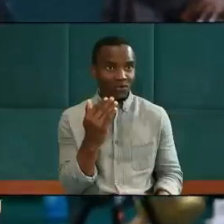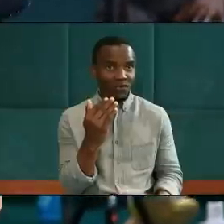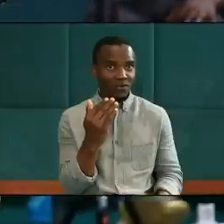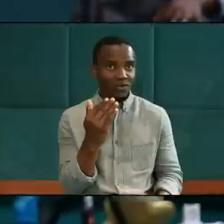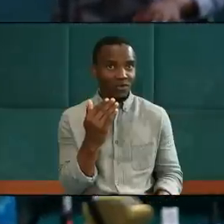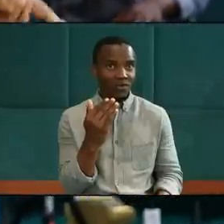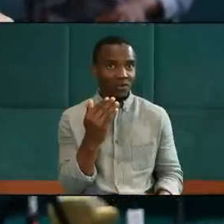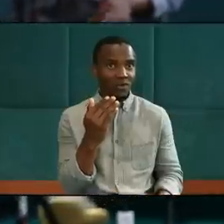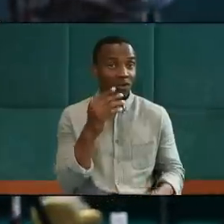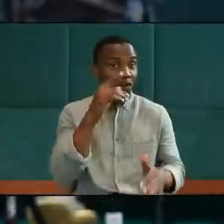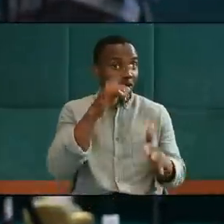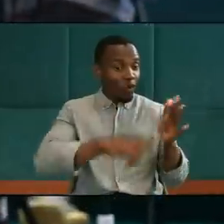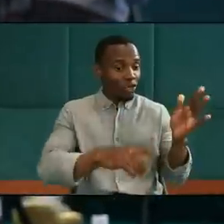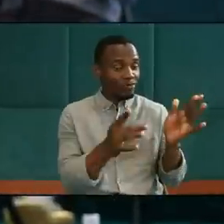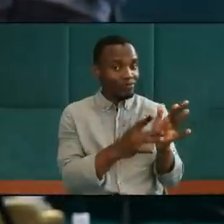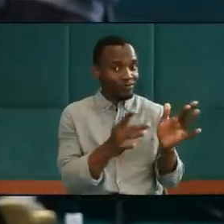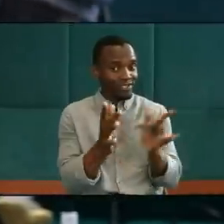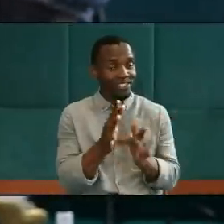what Jesus knew